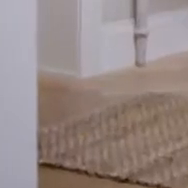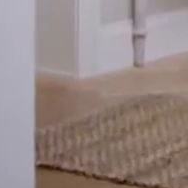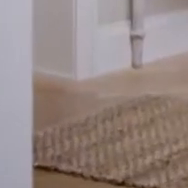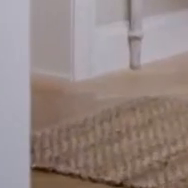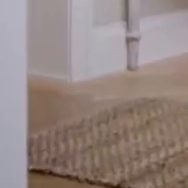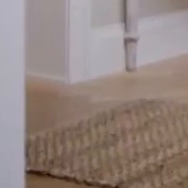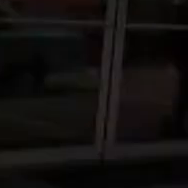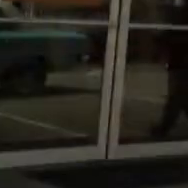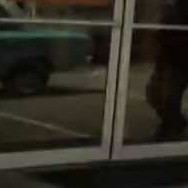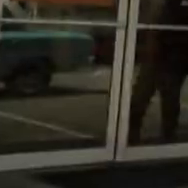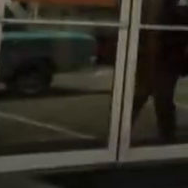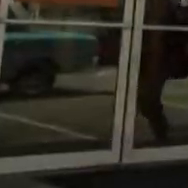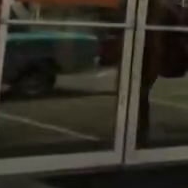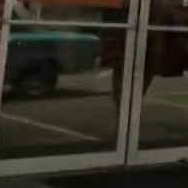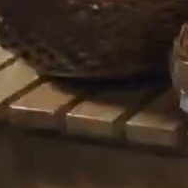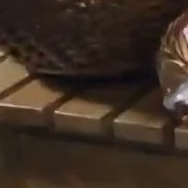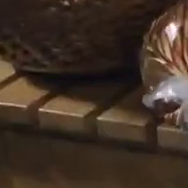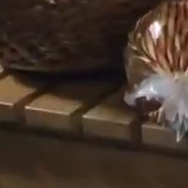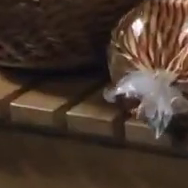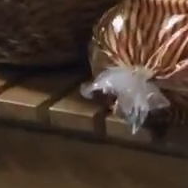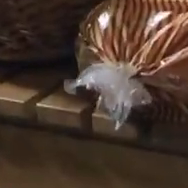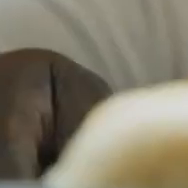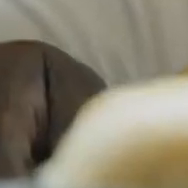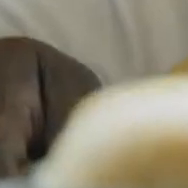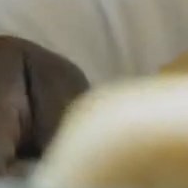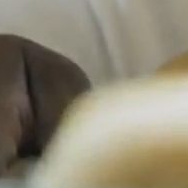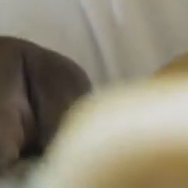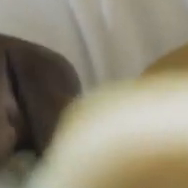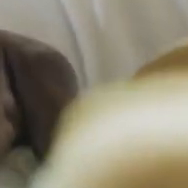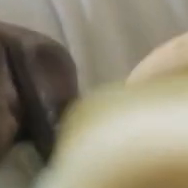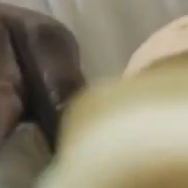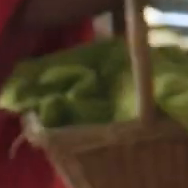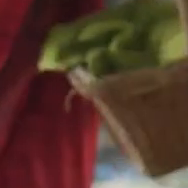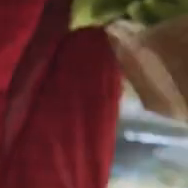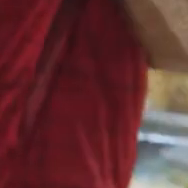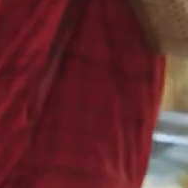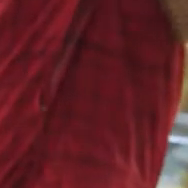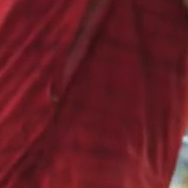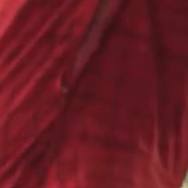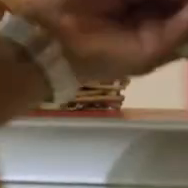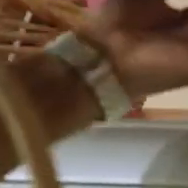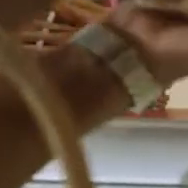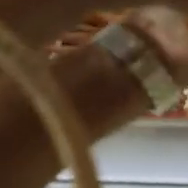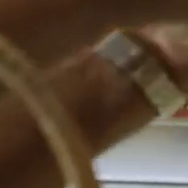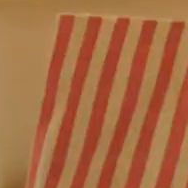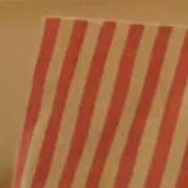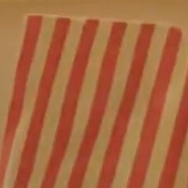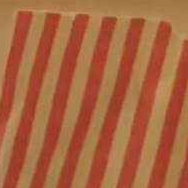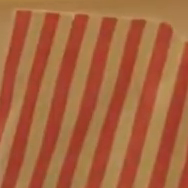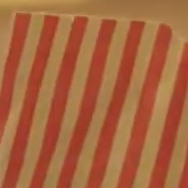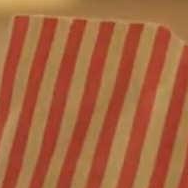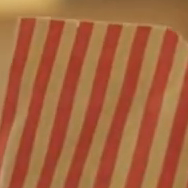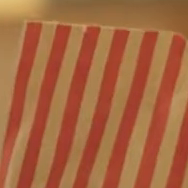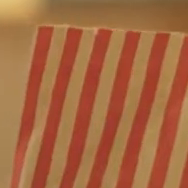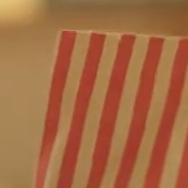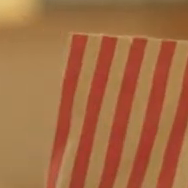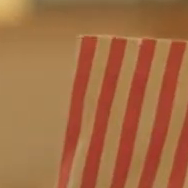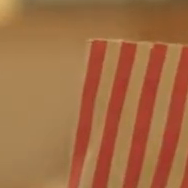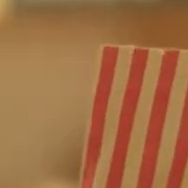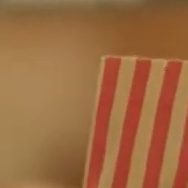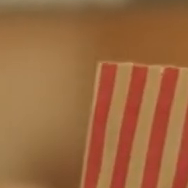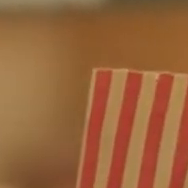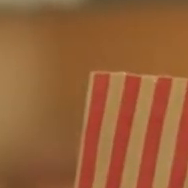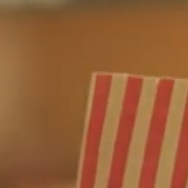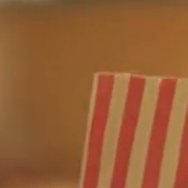Slip-Ins. Faithful from day one, this bread can't do no wrong. Real and homemade, just like the